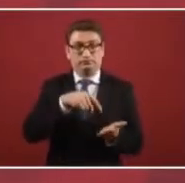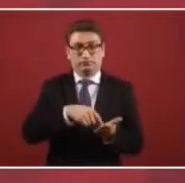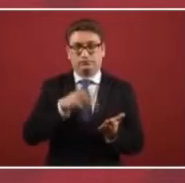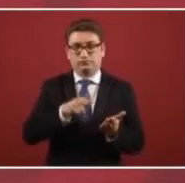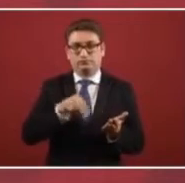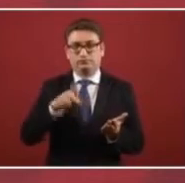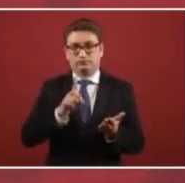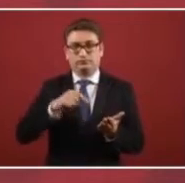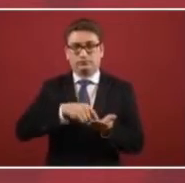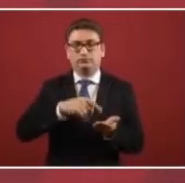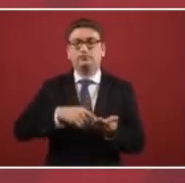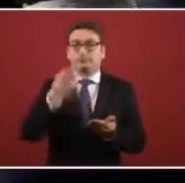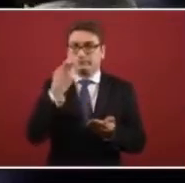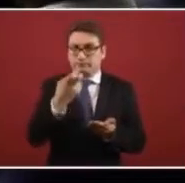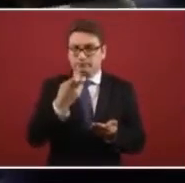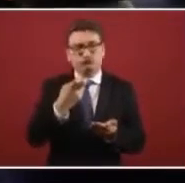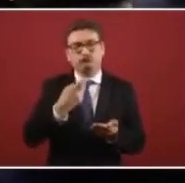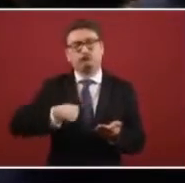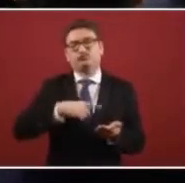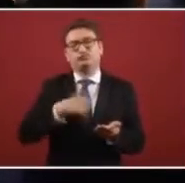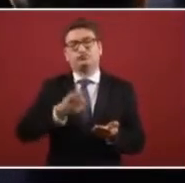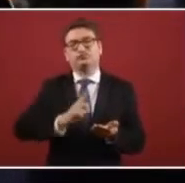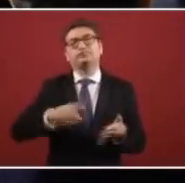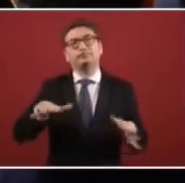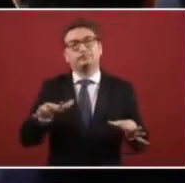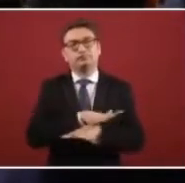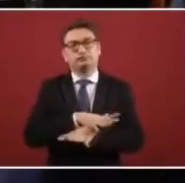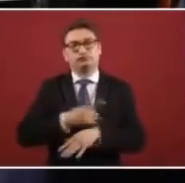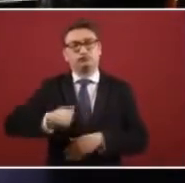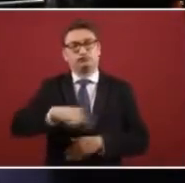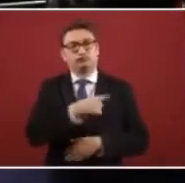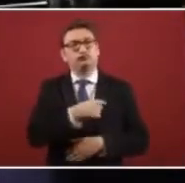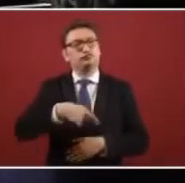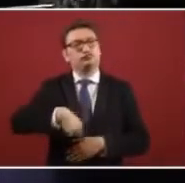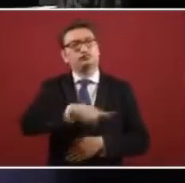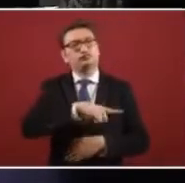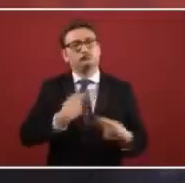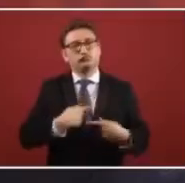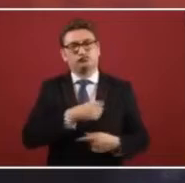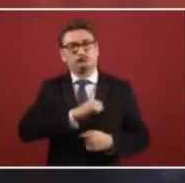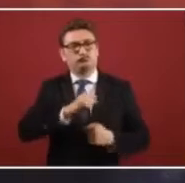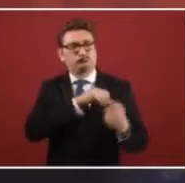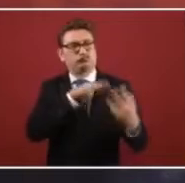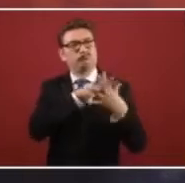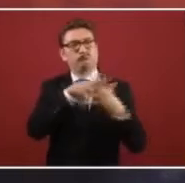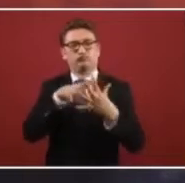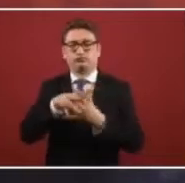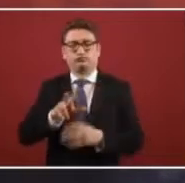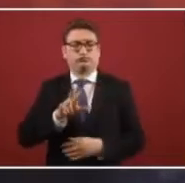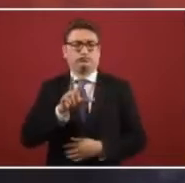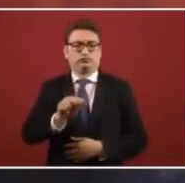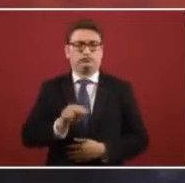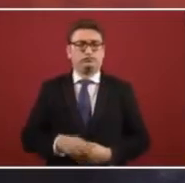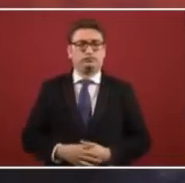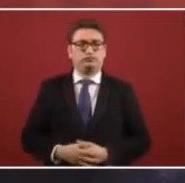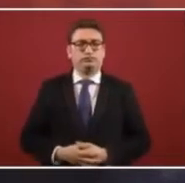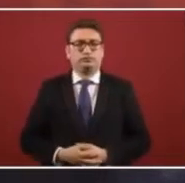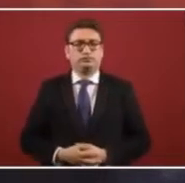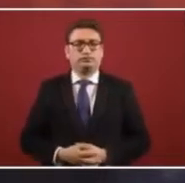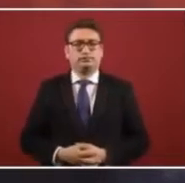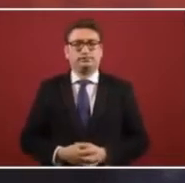a change in that politics. We are not going to make a war. We are not declaring war.